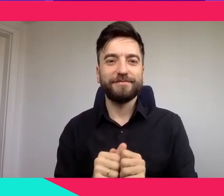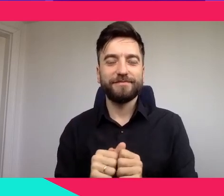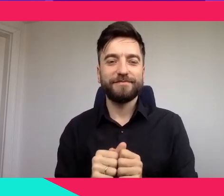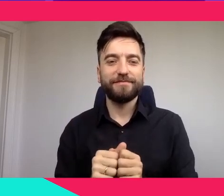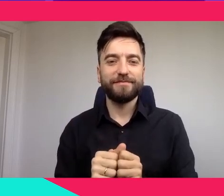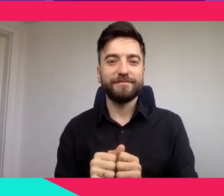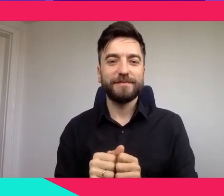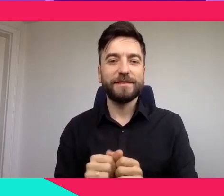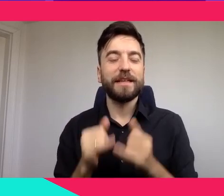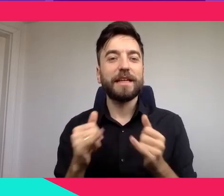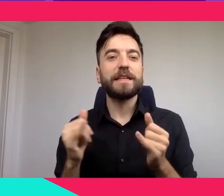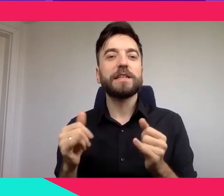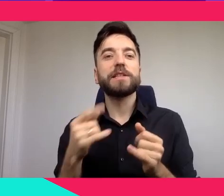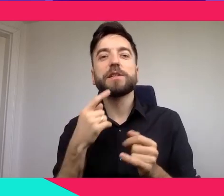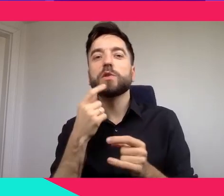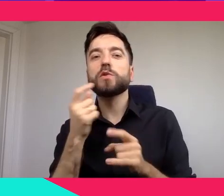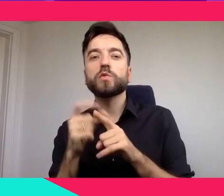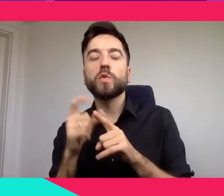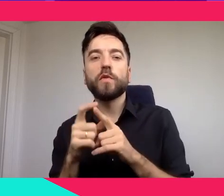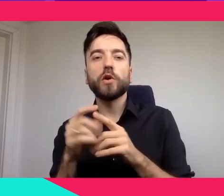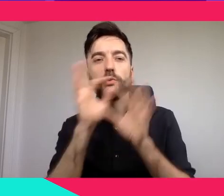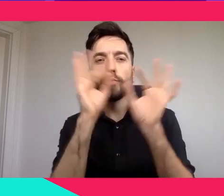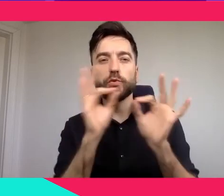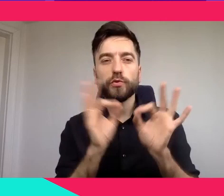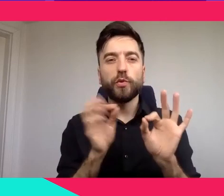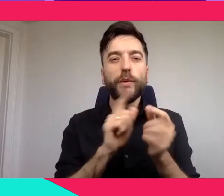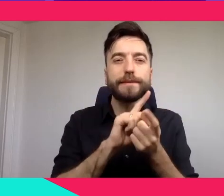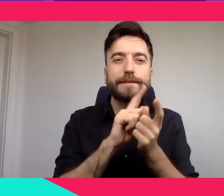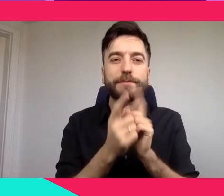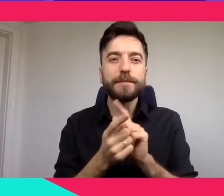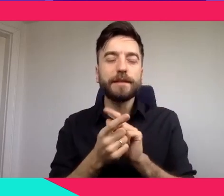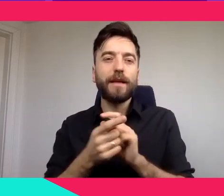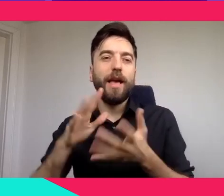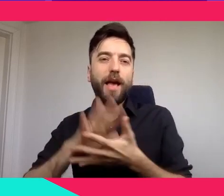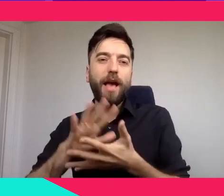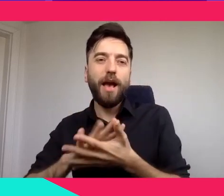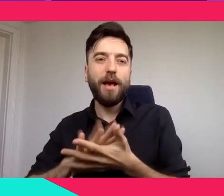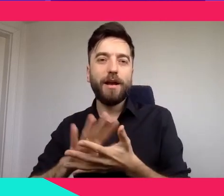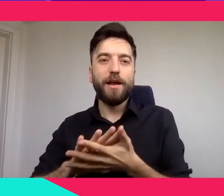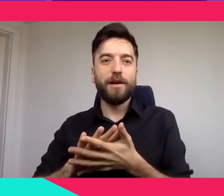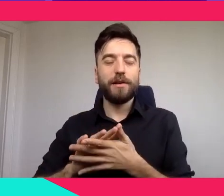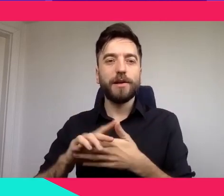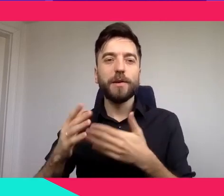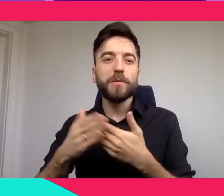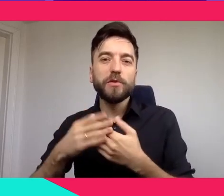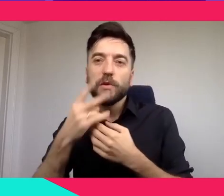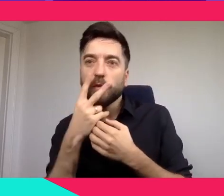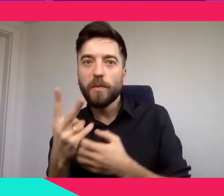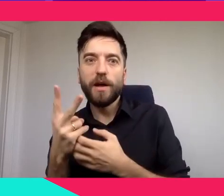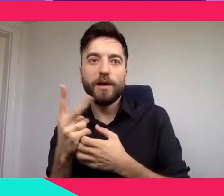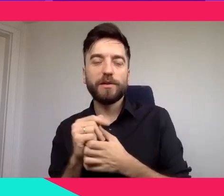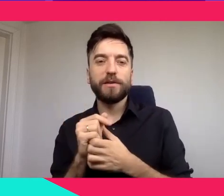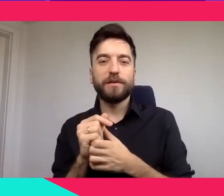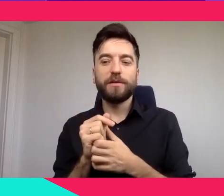up close. It means a lot to be able to hold the art between your hands and touch it. So in this workshop, we felt